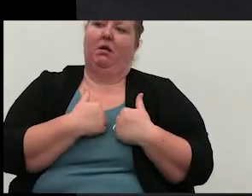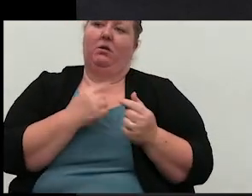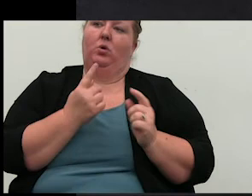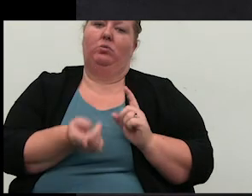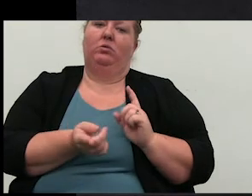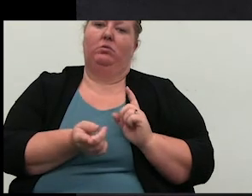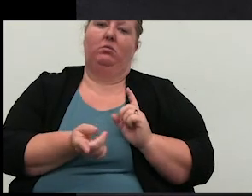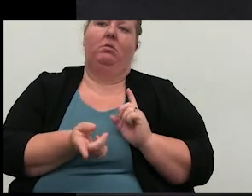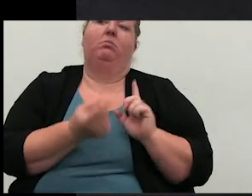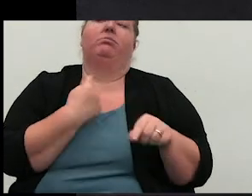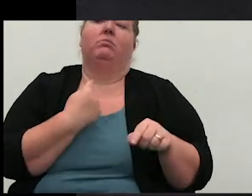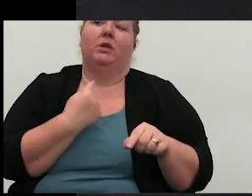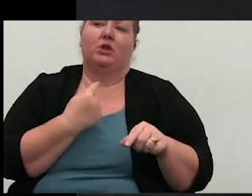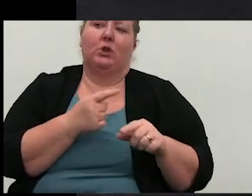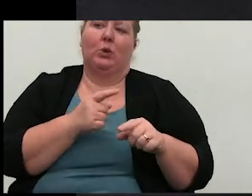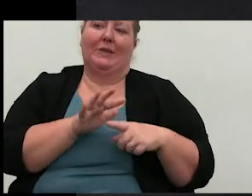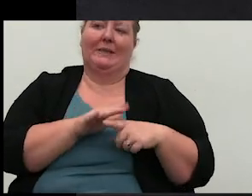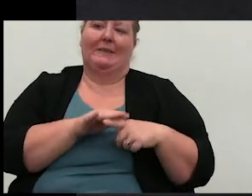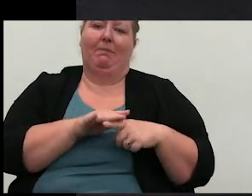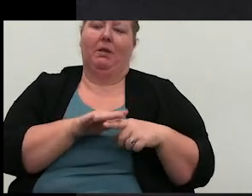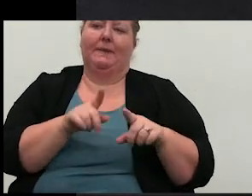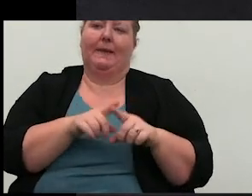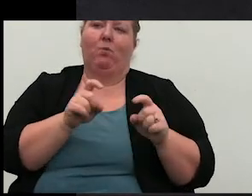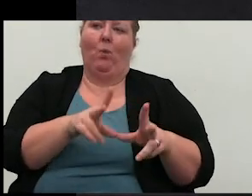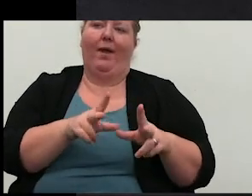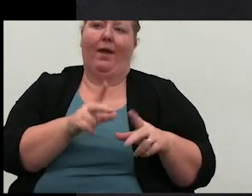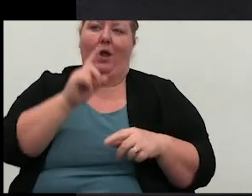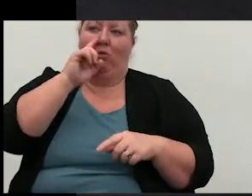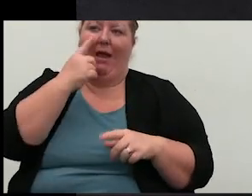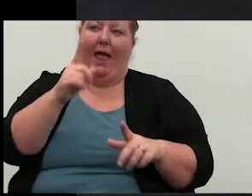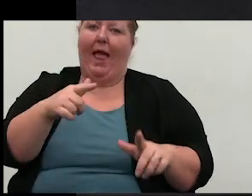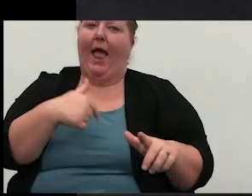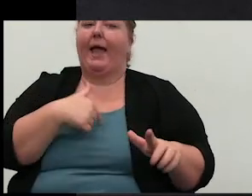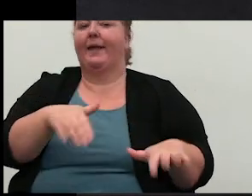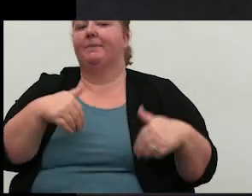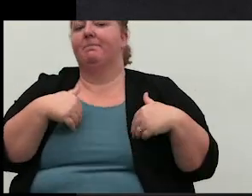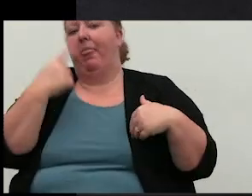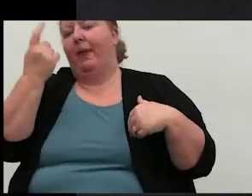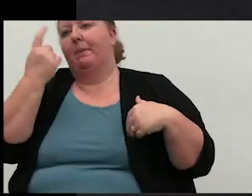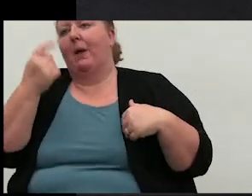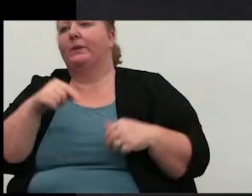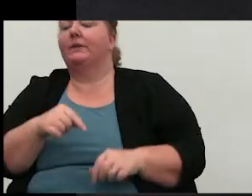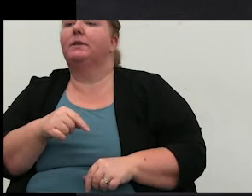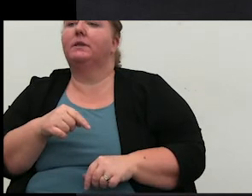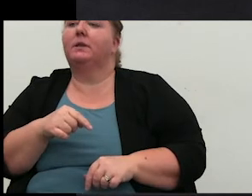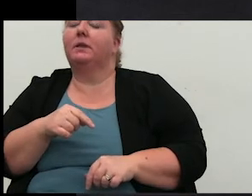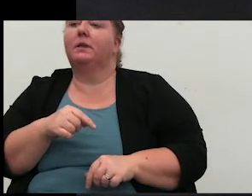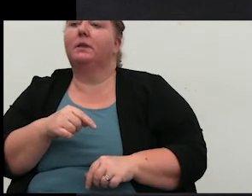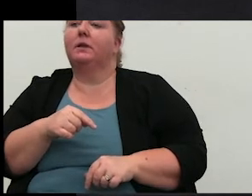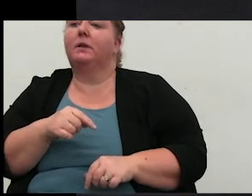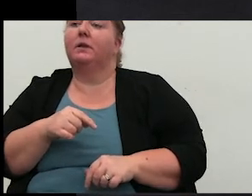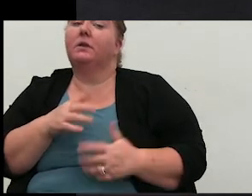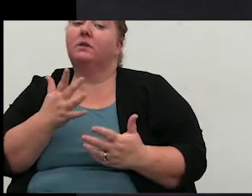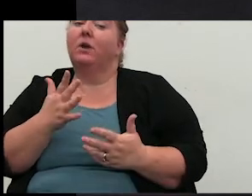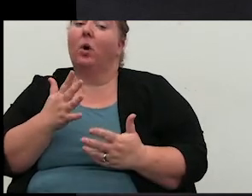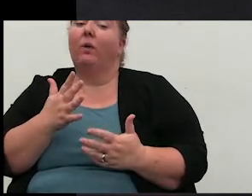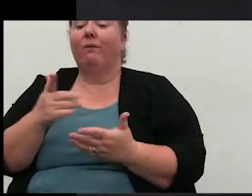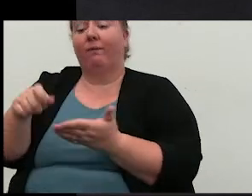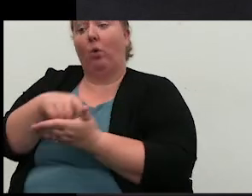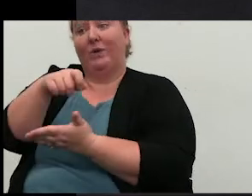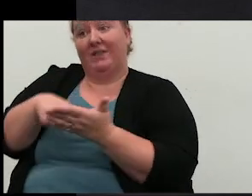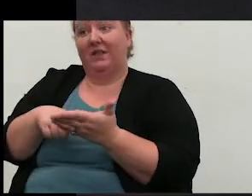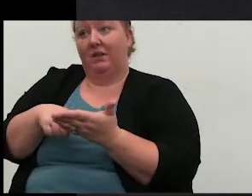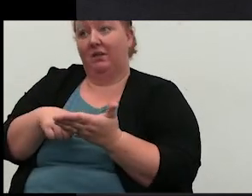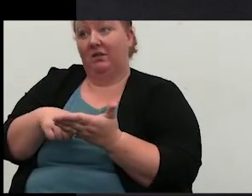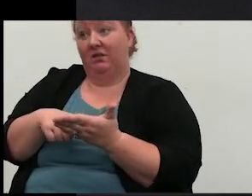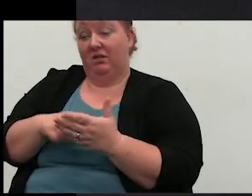to a stimulus the way a rat presses a lever. I actually think about it, what I'm doing. And so when it comes to voting, I